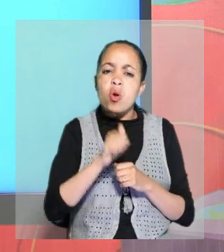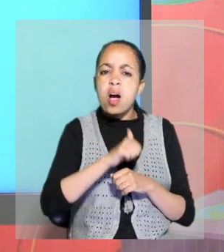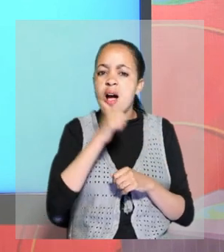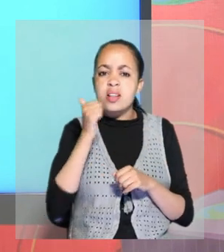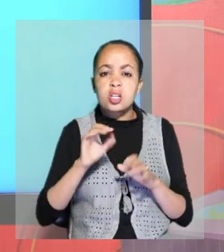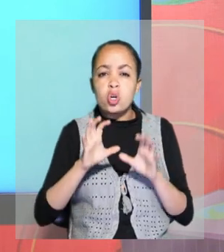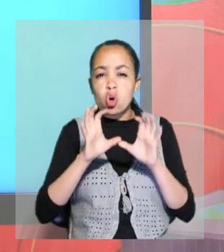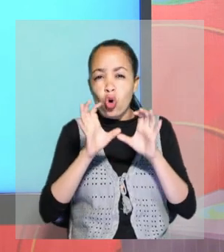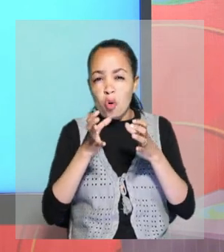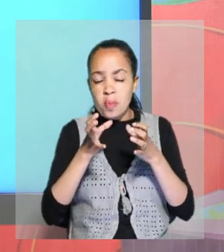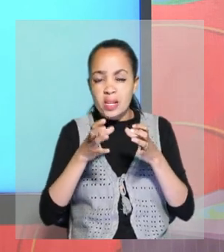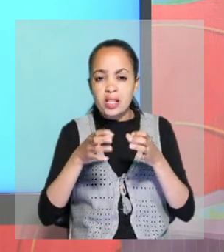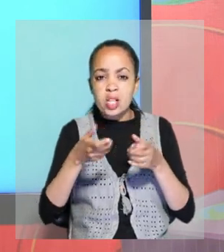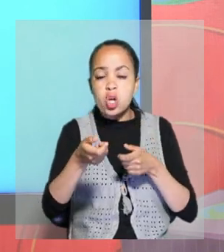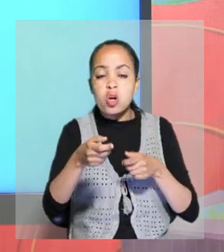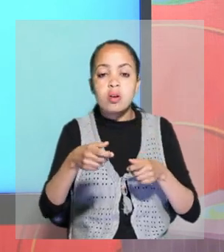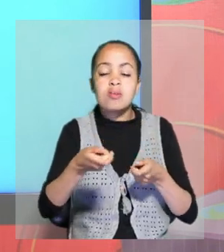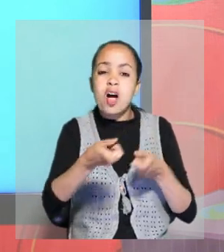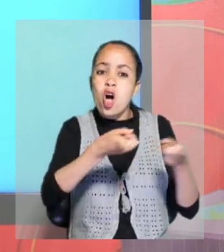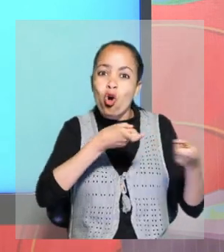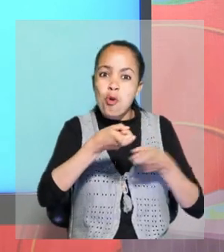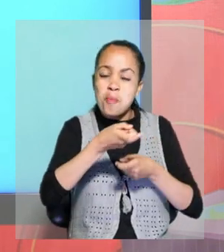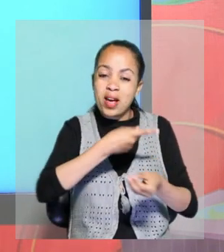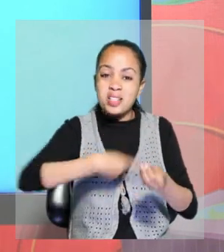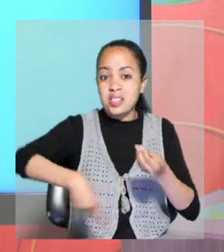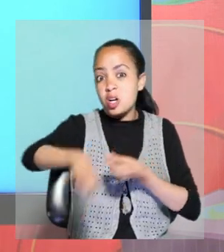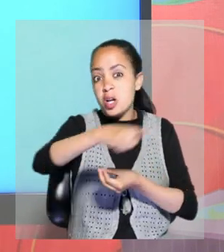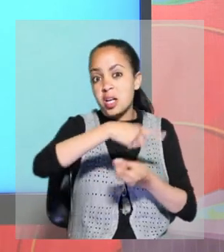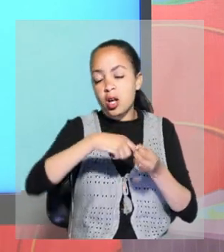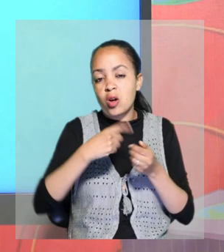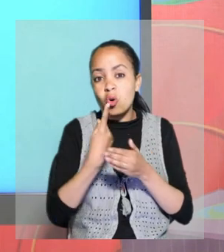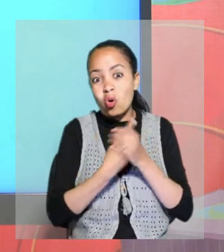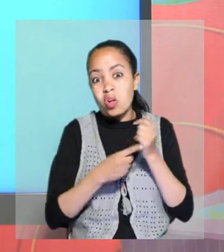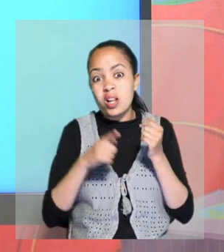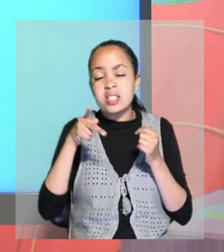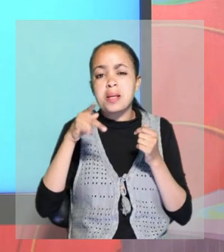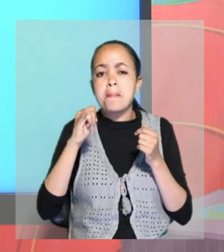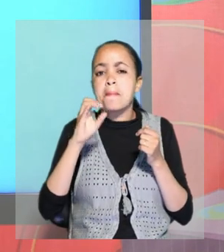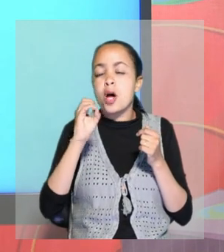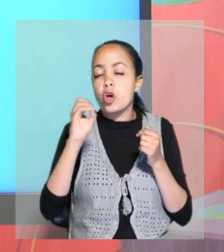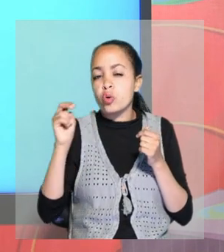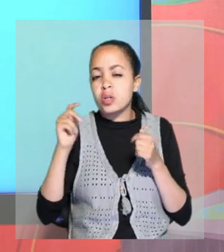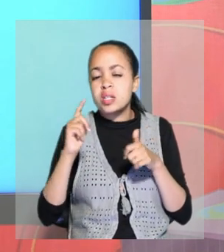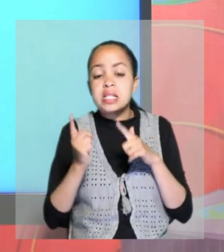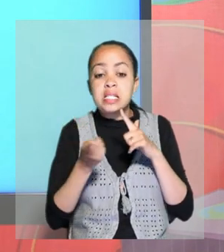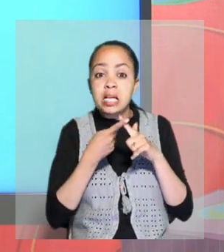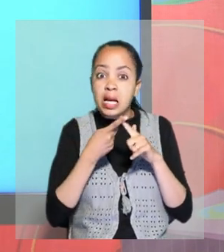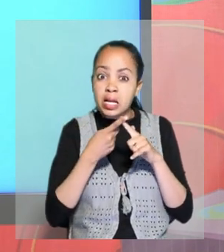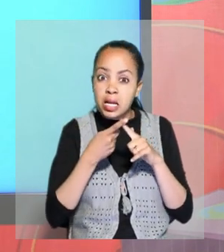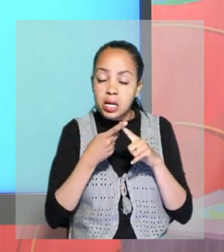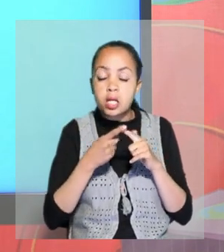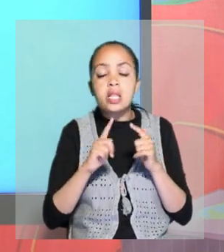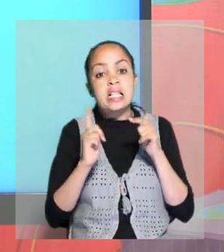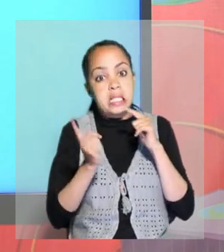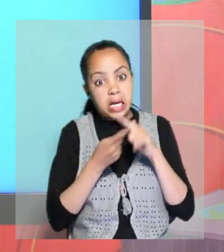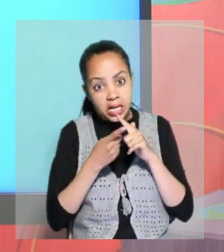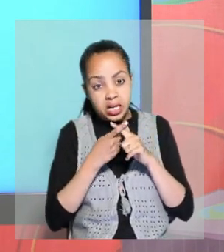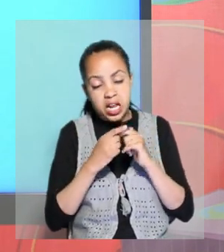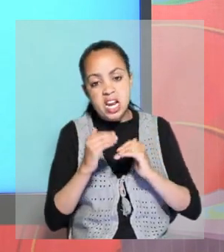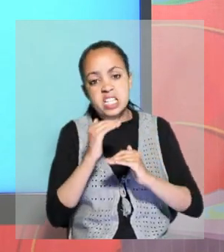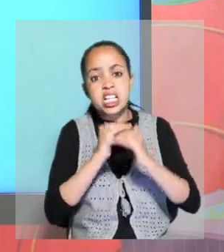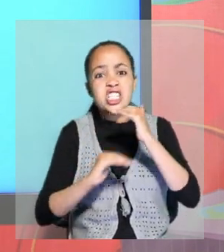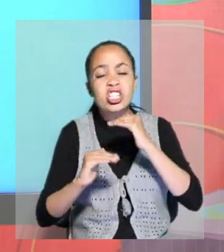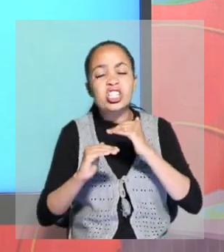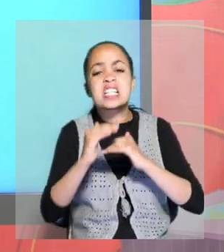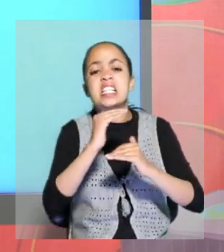community occupies this area unless pioneer community. The second one is secondary succession. It